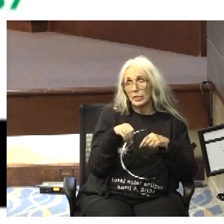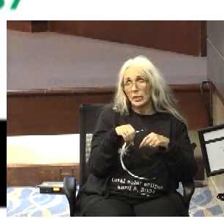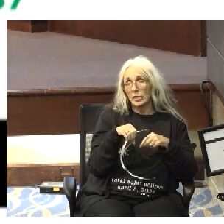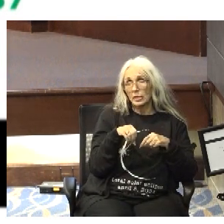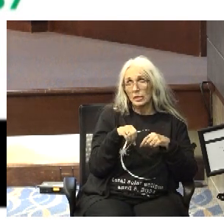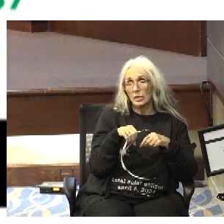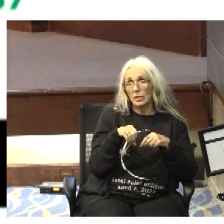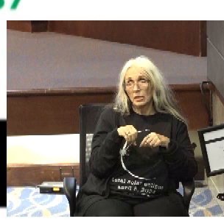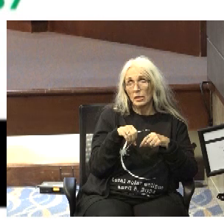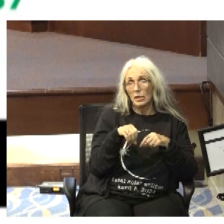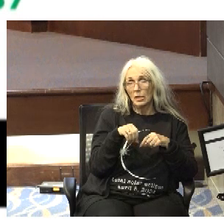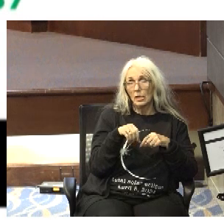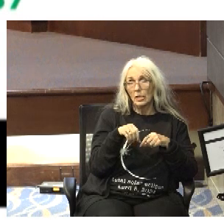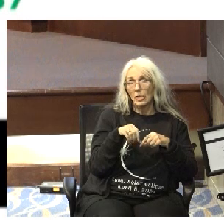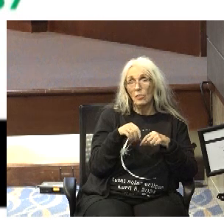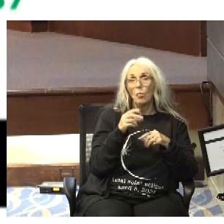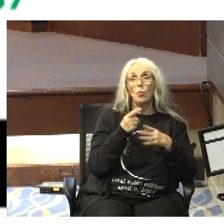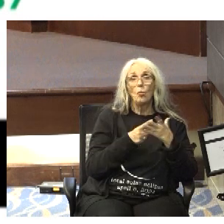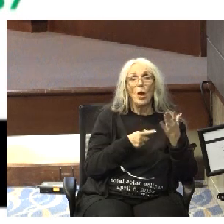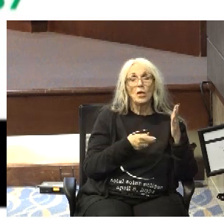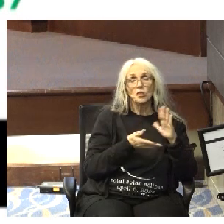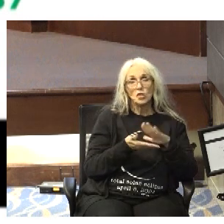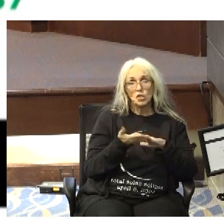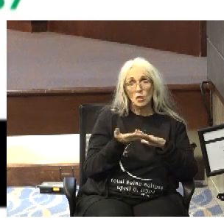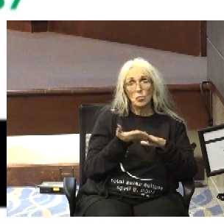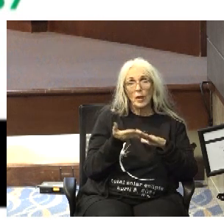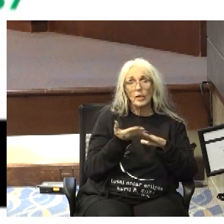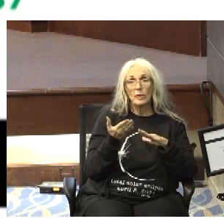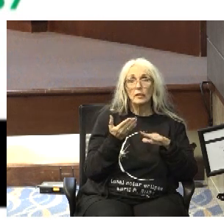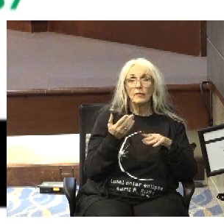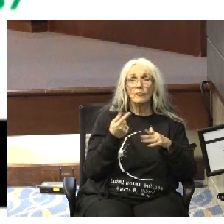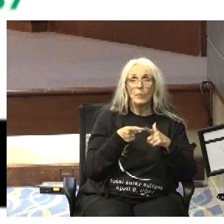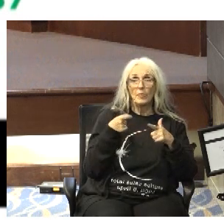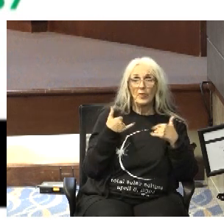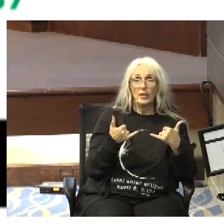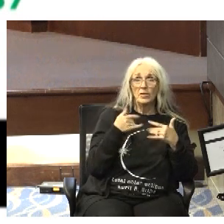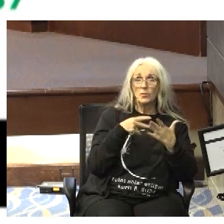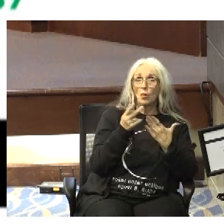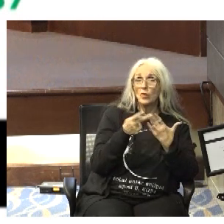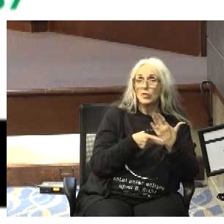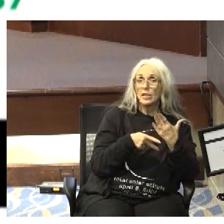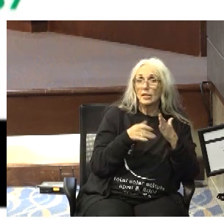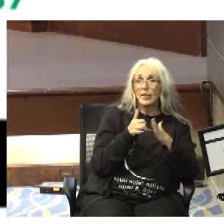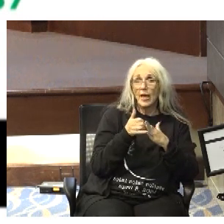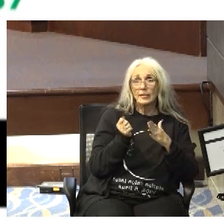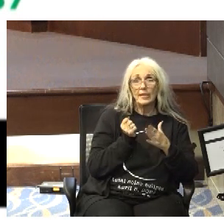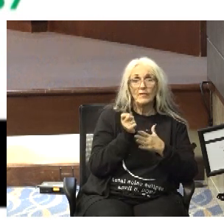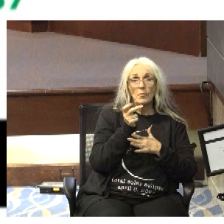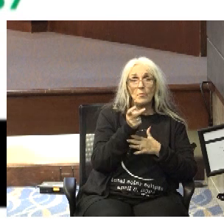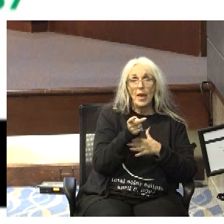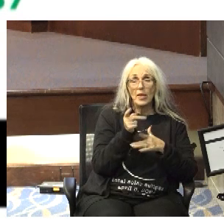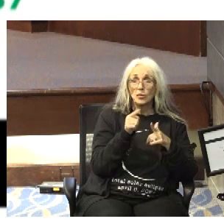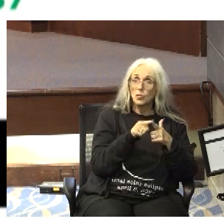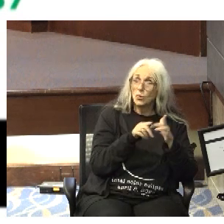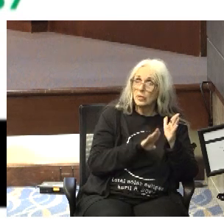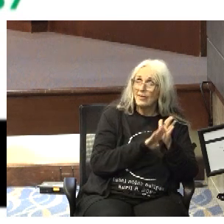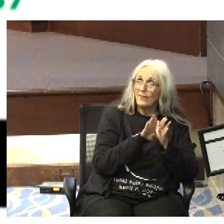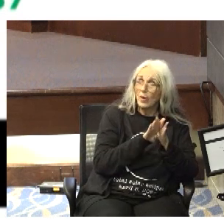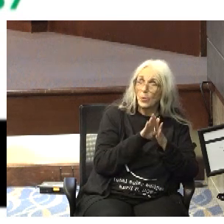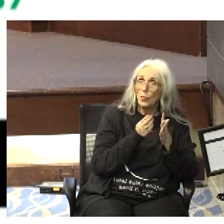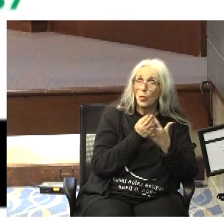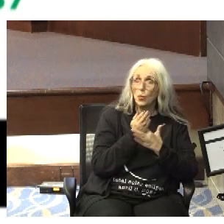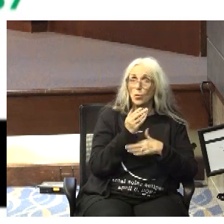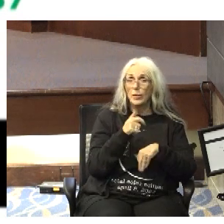the TERS 4 revenue generated by this project will be given back to the developer over